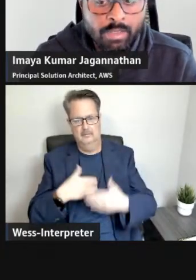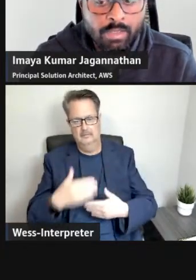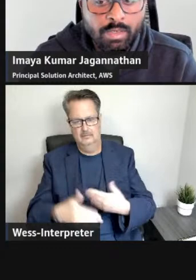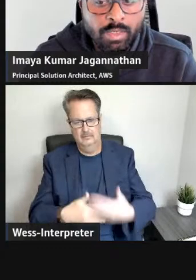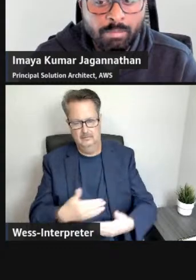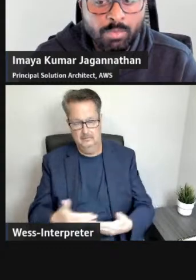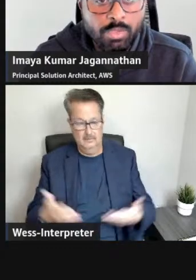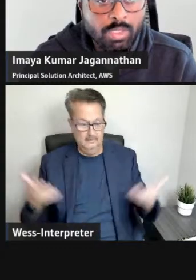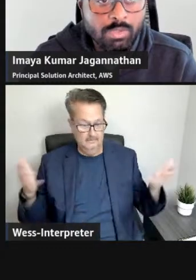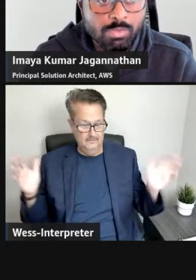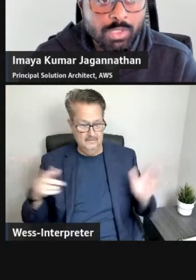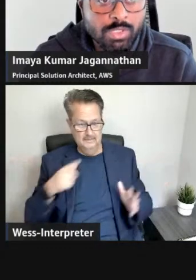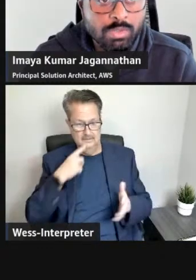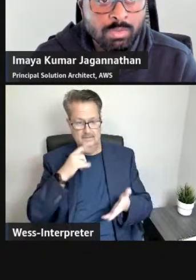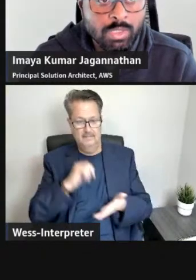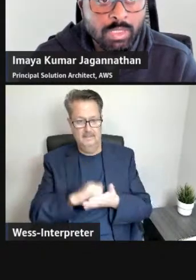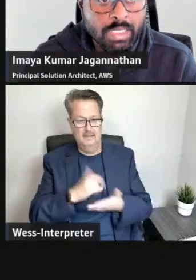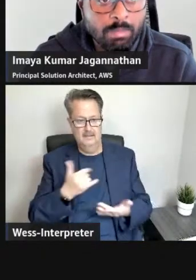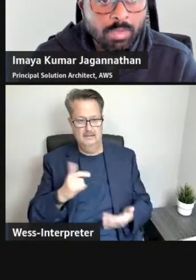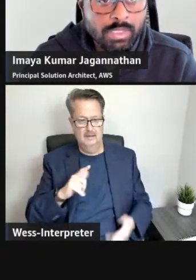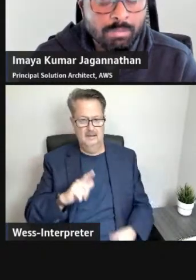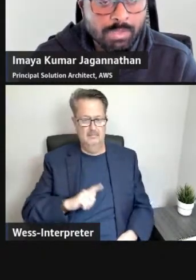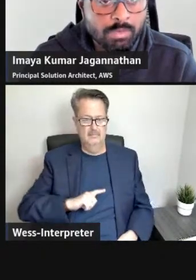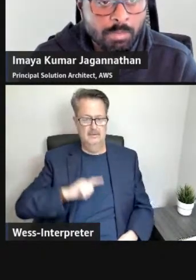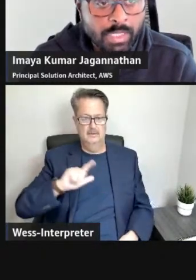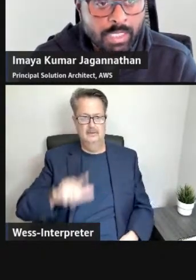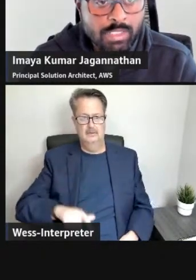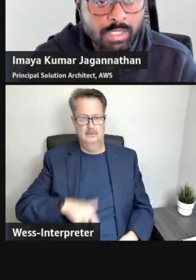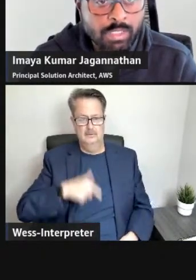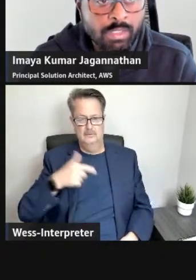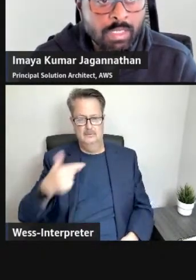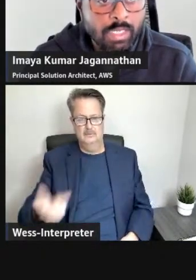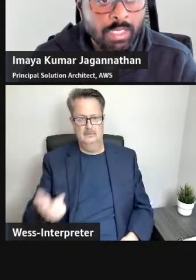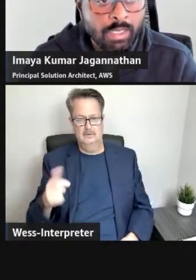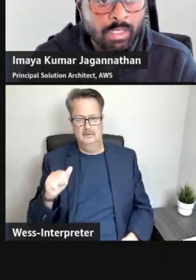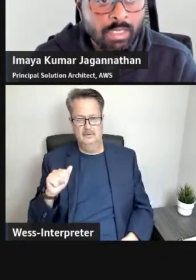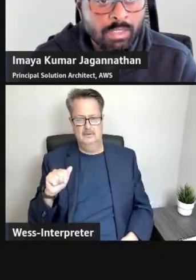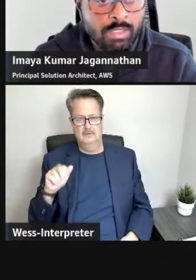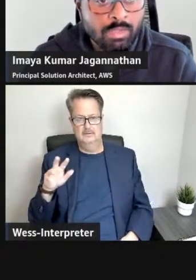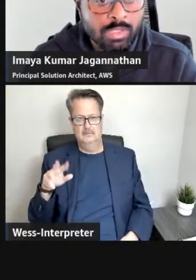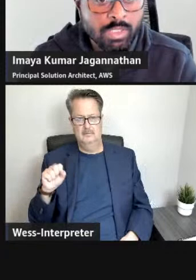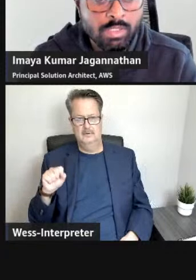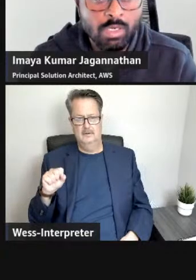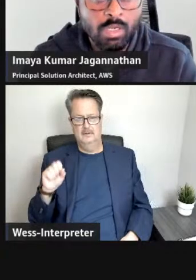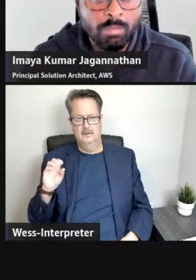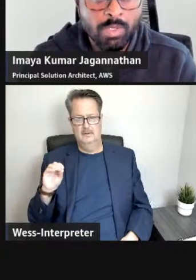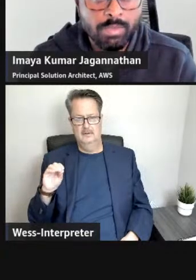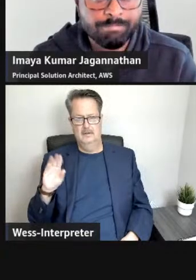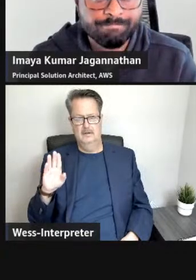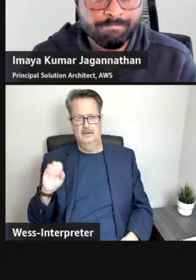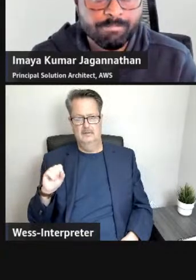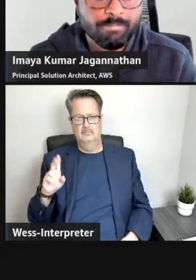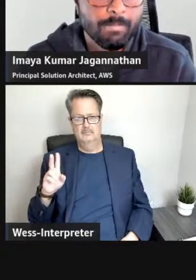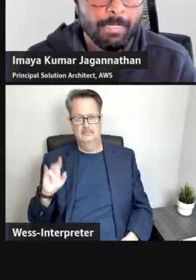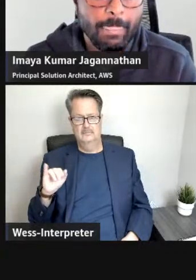that, I'm going to now switch to the AWS Observability Accelerator, and I'll let Rodrigo talk all about it.